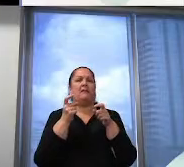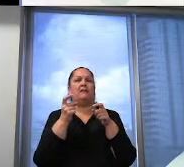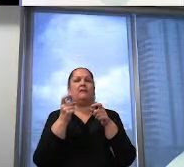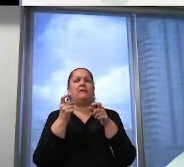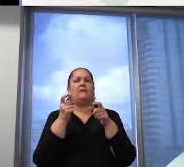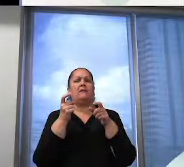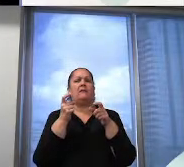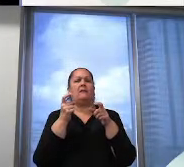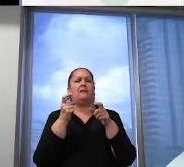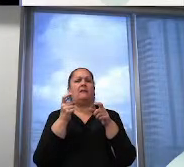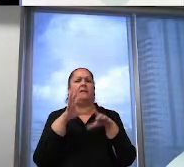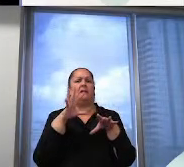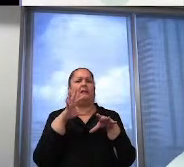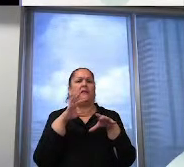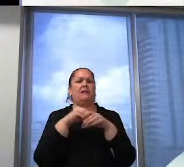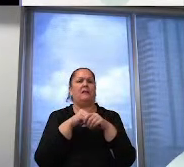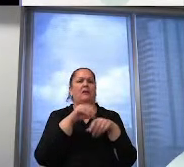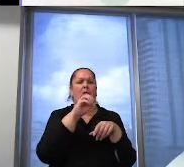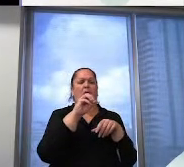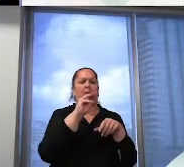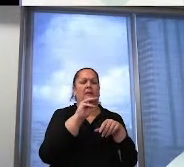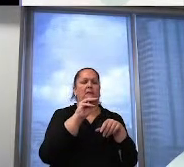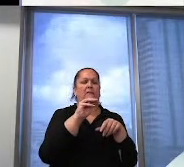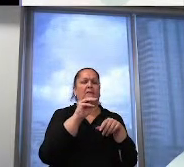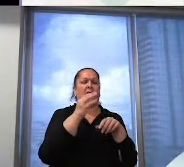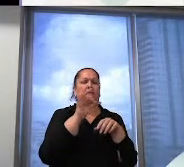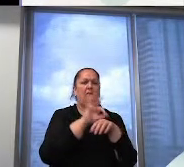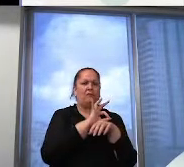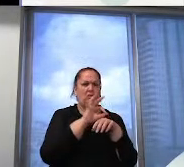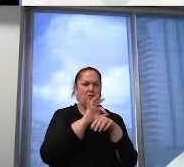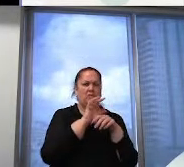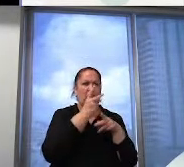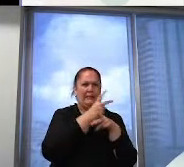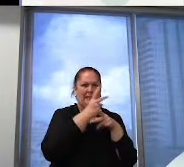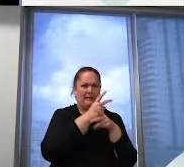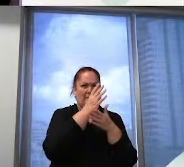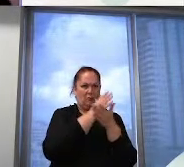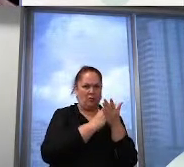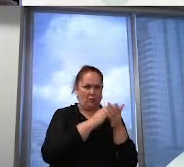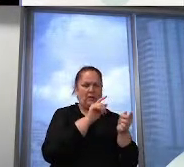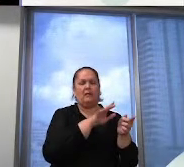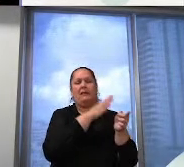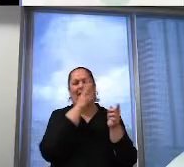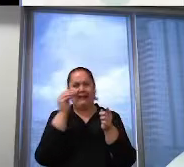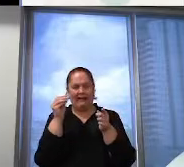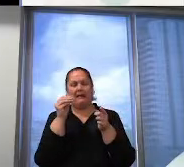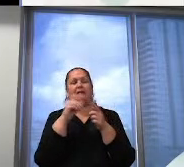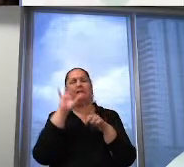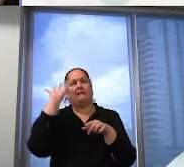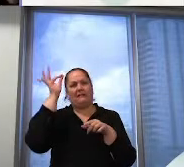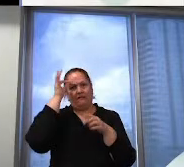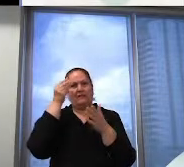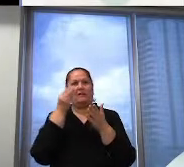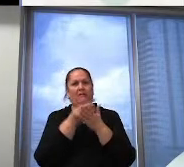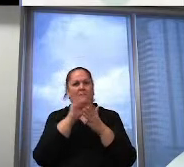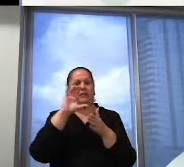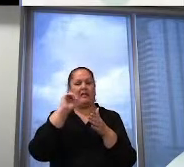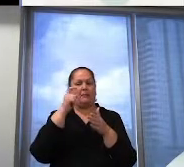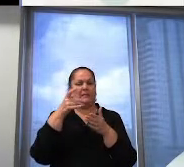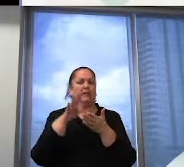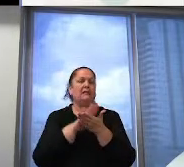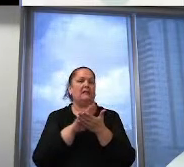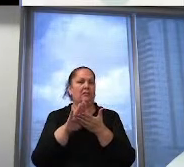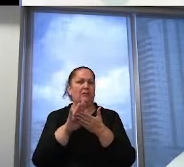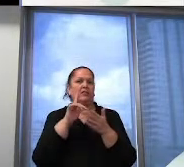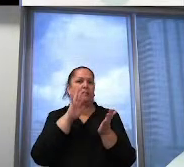is inclusive of O&M functions under the maintenance side of the business, as well as the federal funding